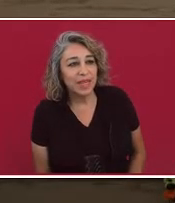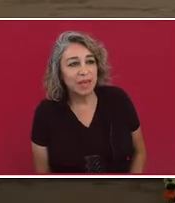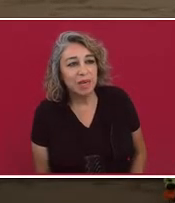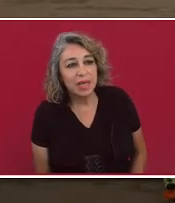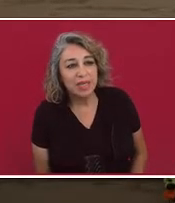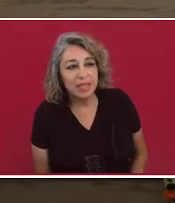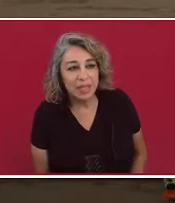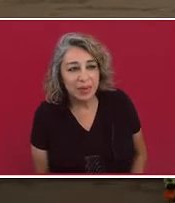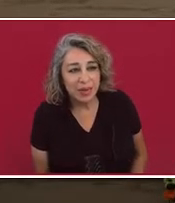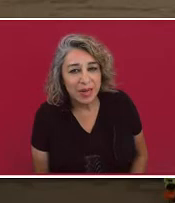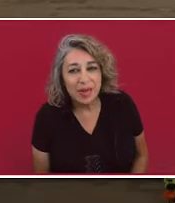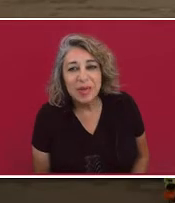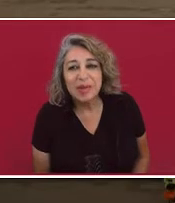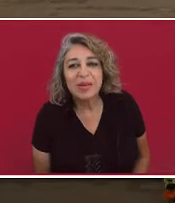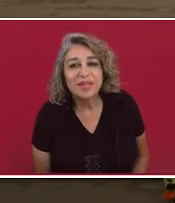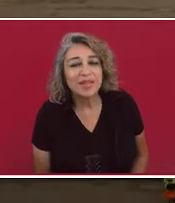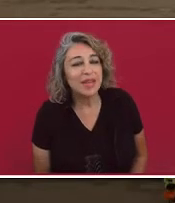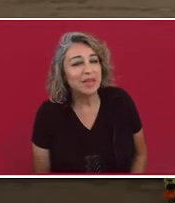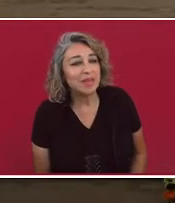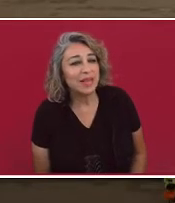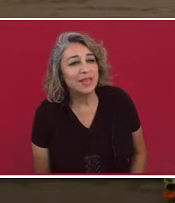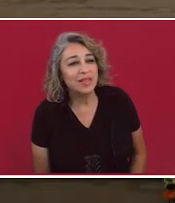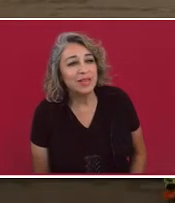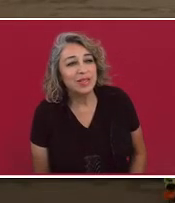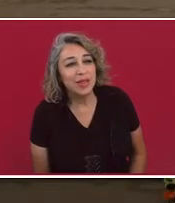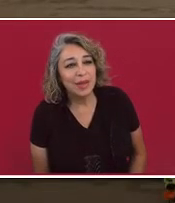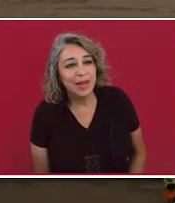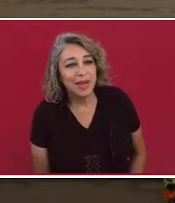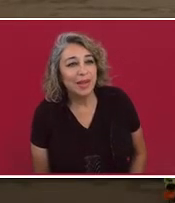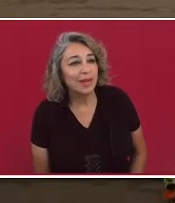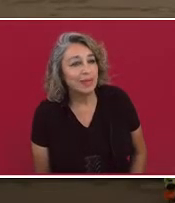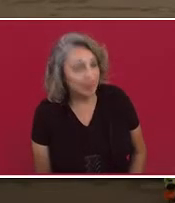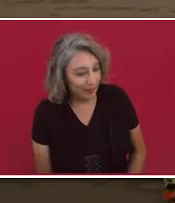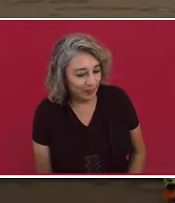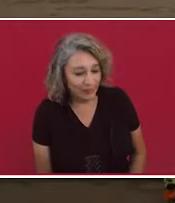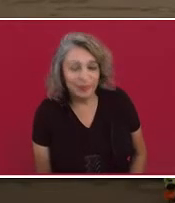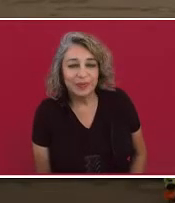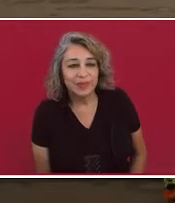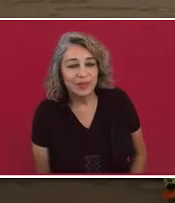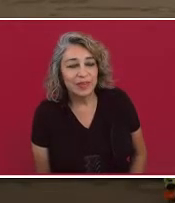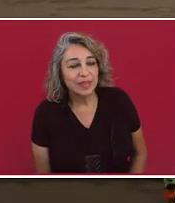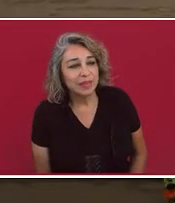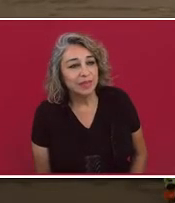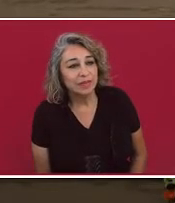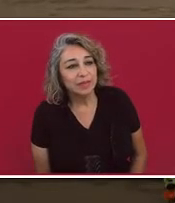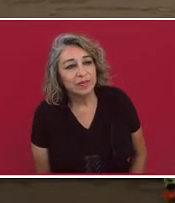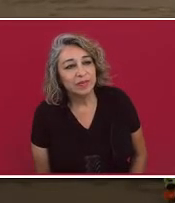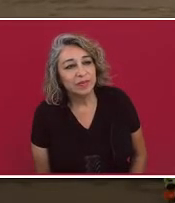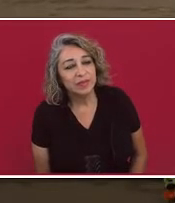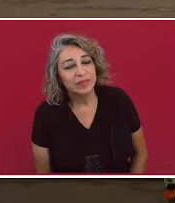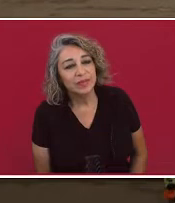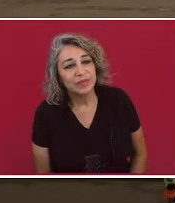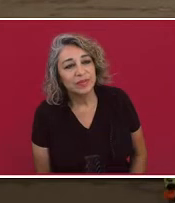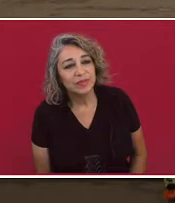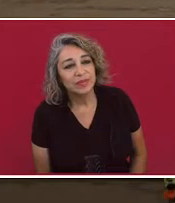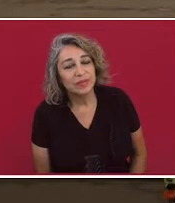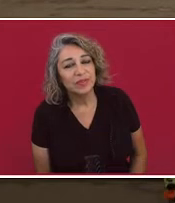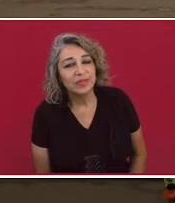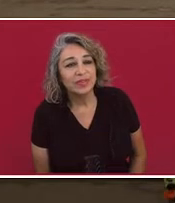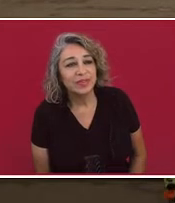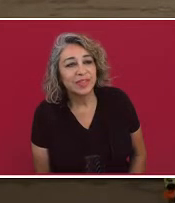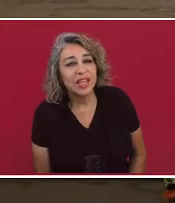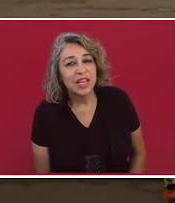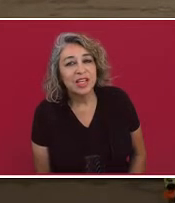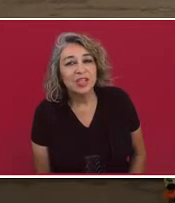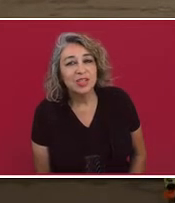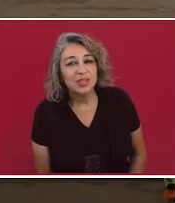Maestro, and I'm not going to sit there and translate them because there's so many. Doctora Claudia Sheinbaum Pardo, Jefa de